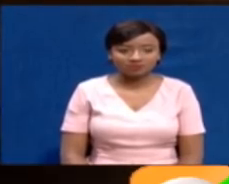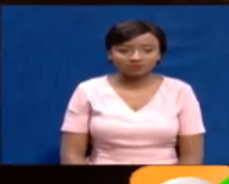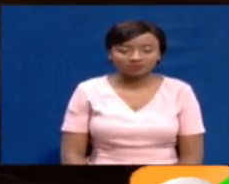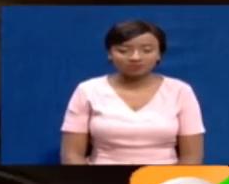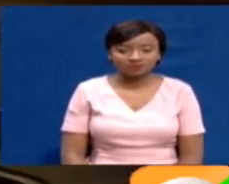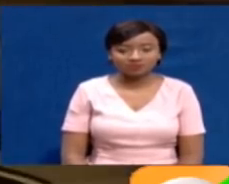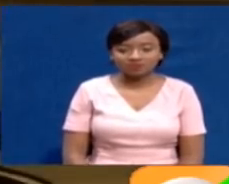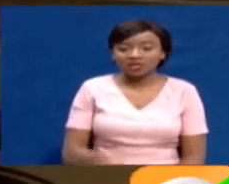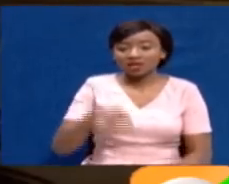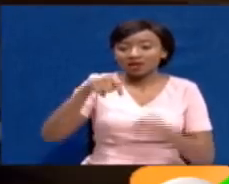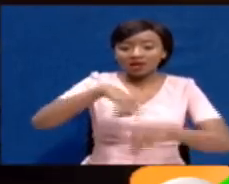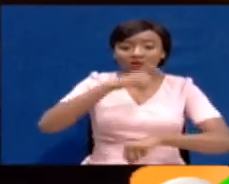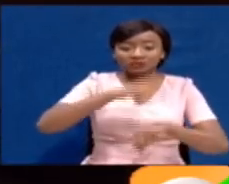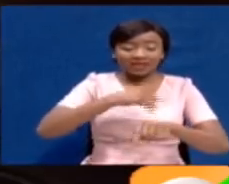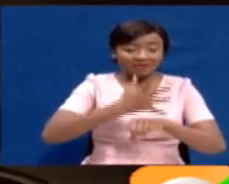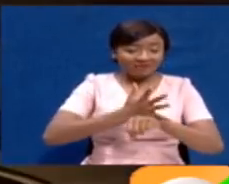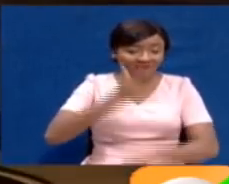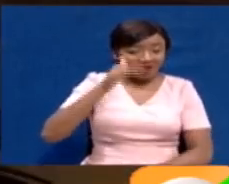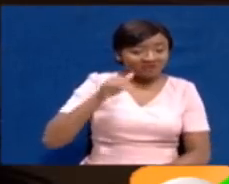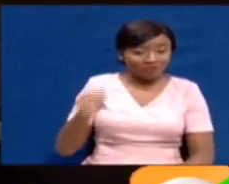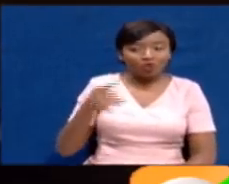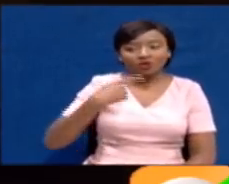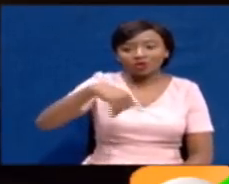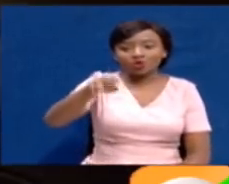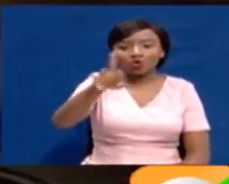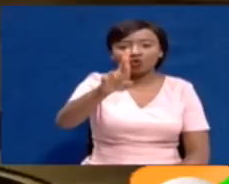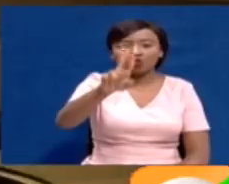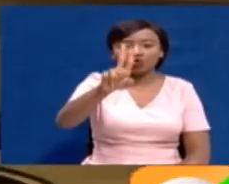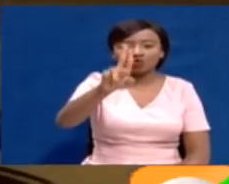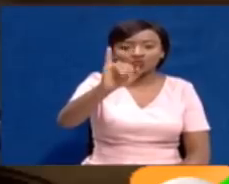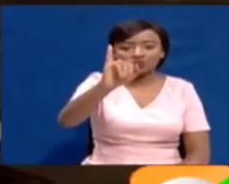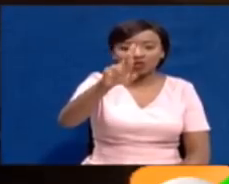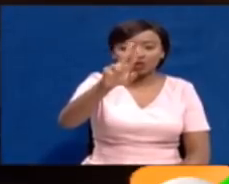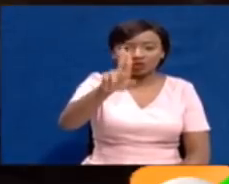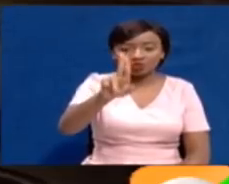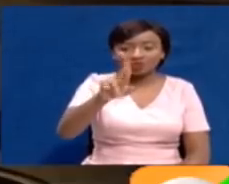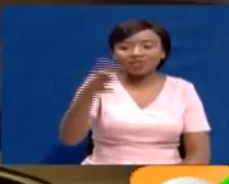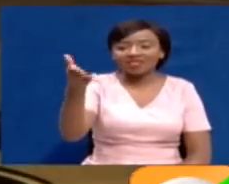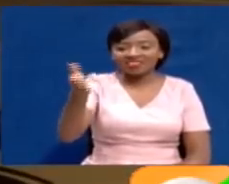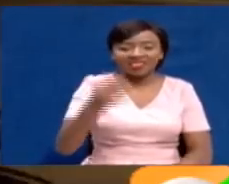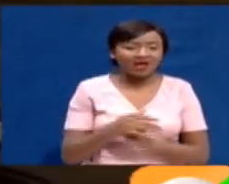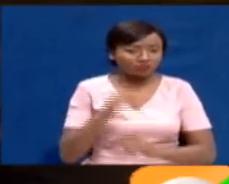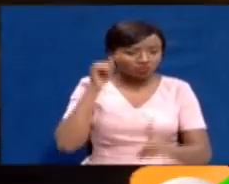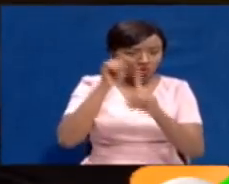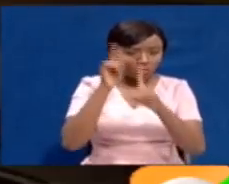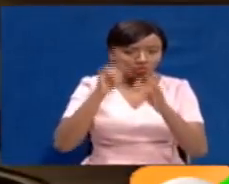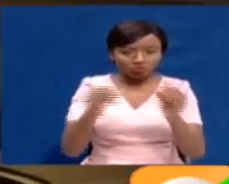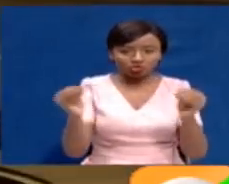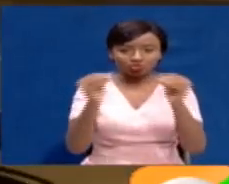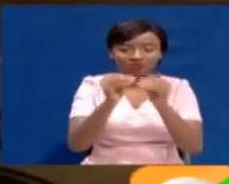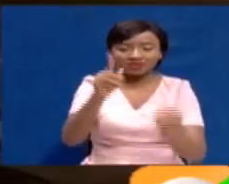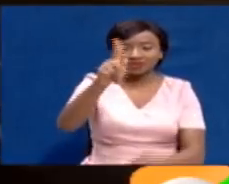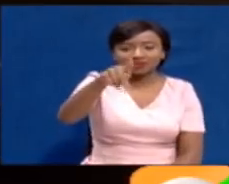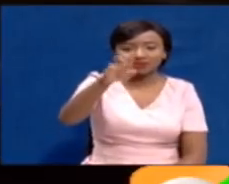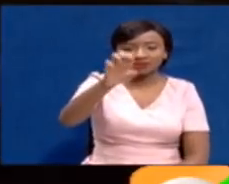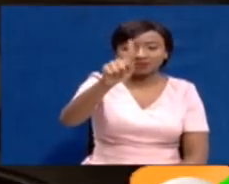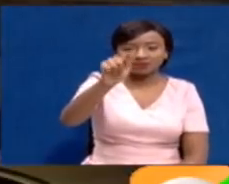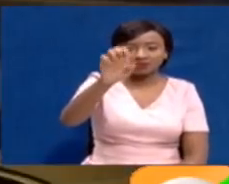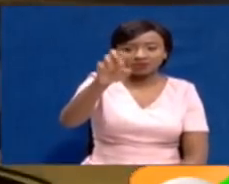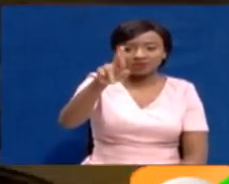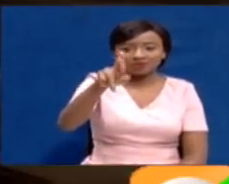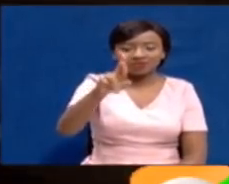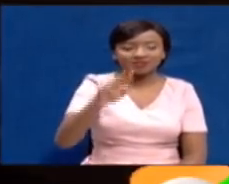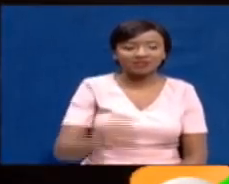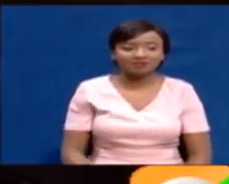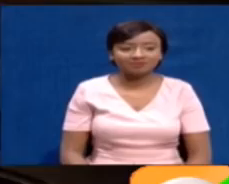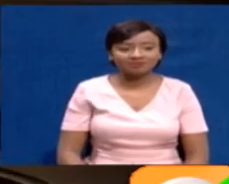It is 5 a.m. when we set off for Ruiru. Our mission in the neighboring town is to meet Peter Ndegwa, a former taxi